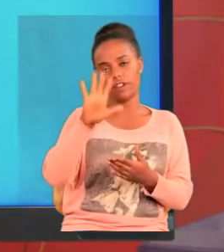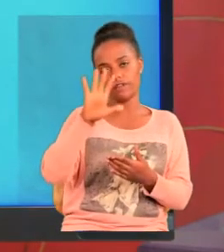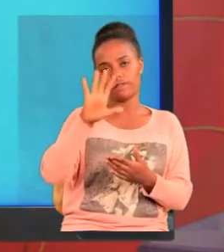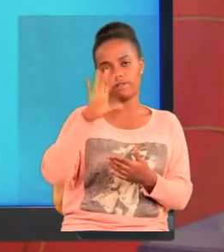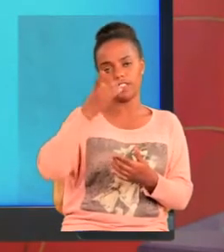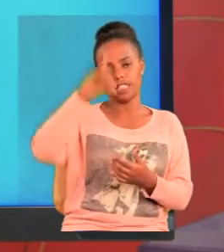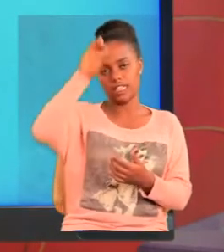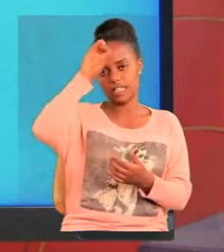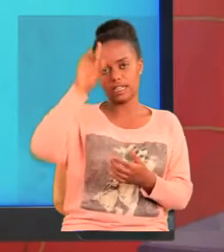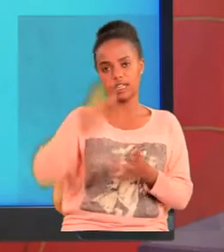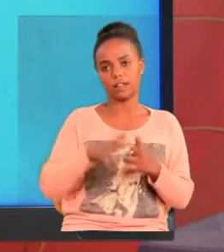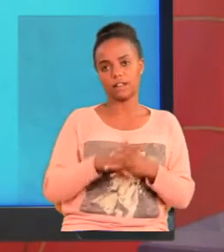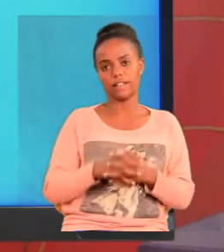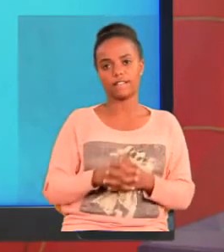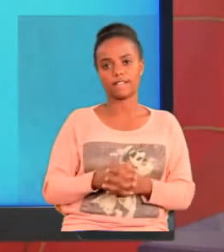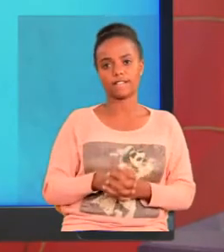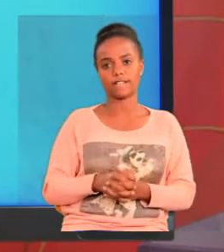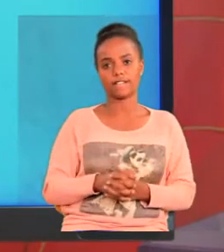45 degree.